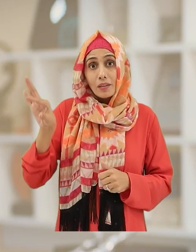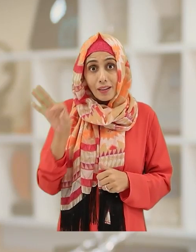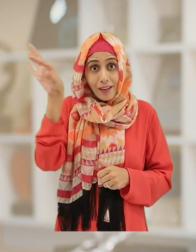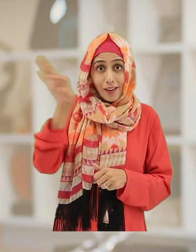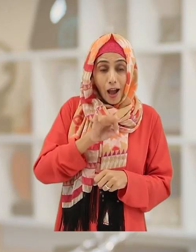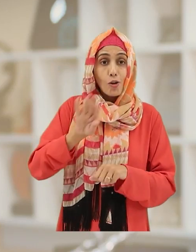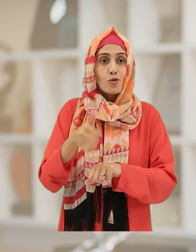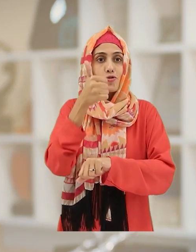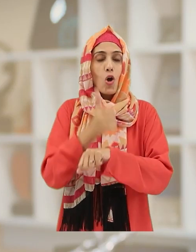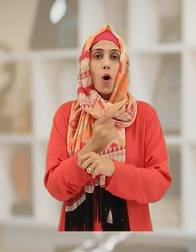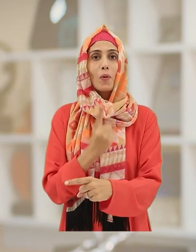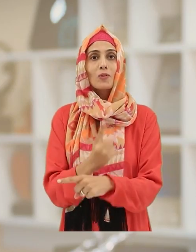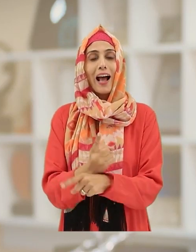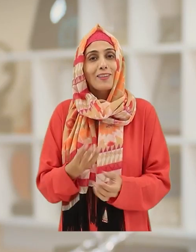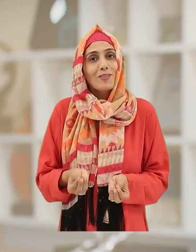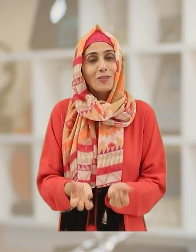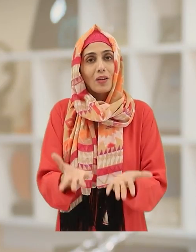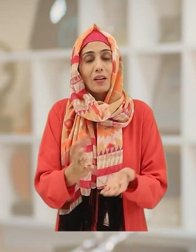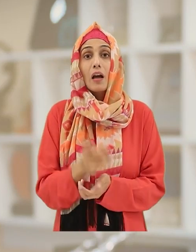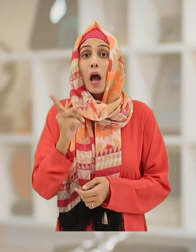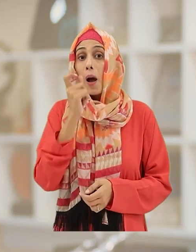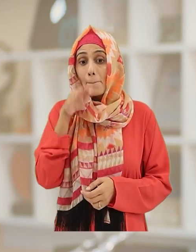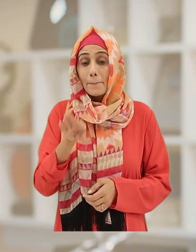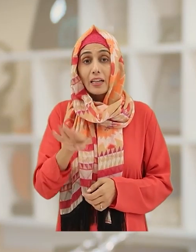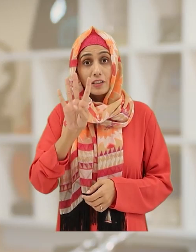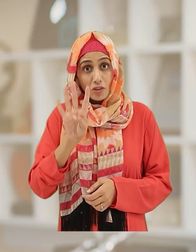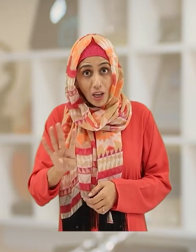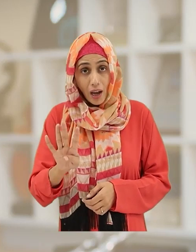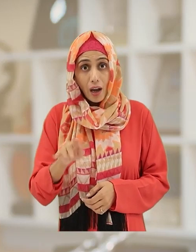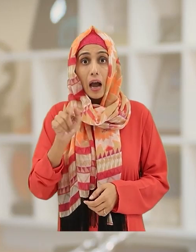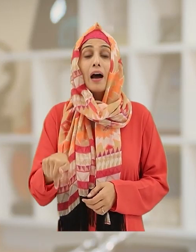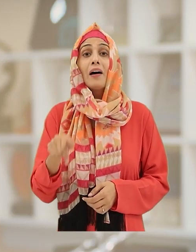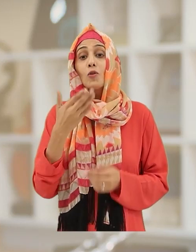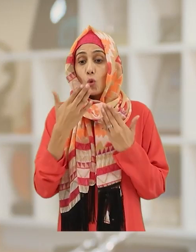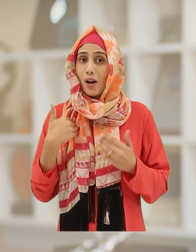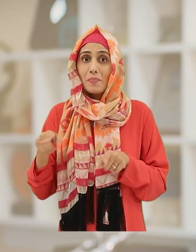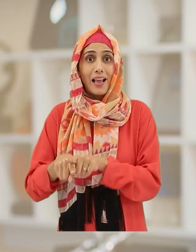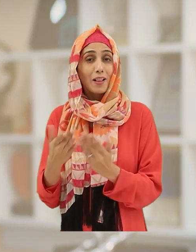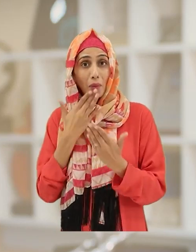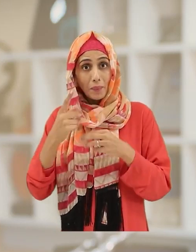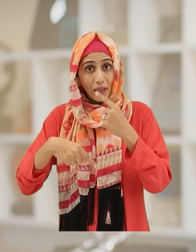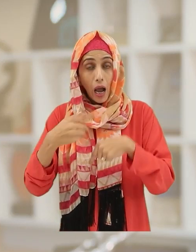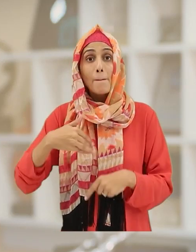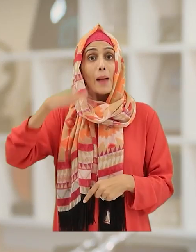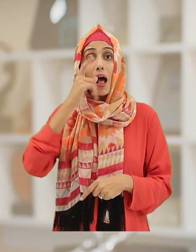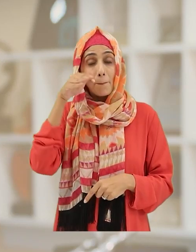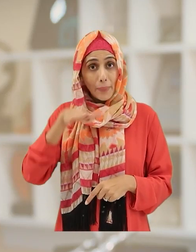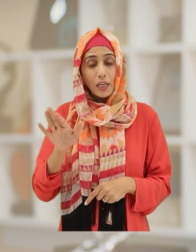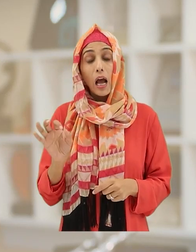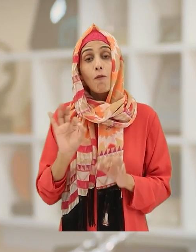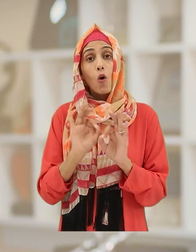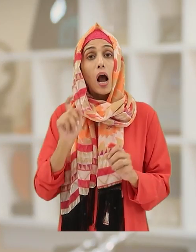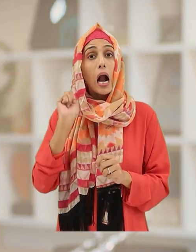a teacher. Her 4 sons have progressed through school. Her oldest son now is working